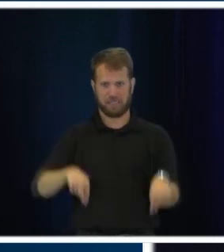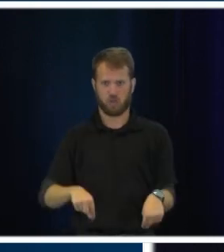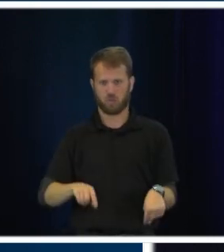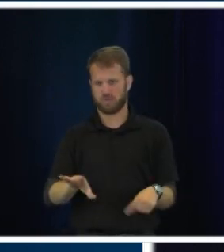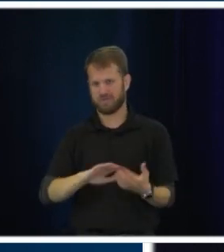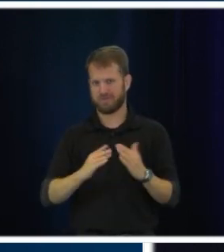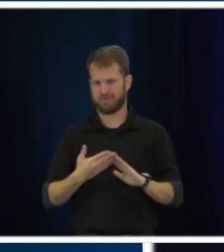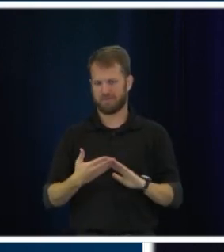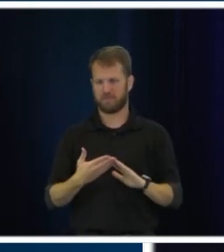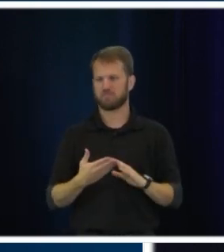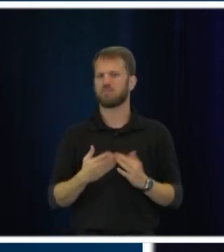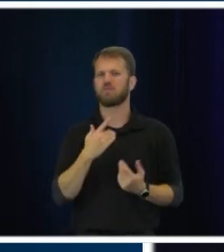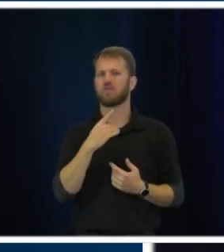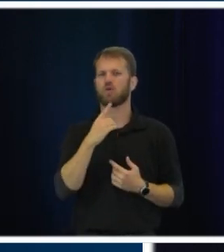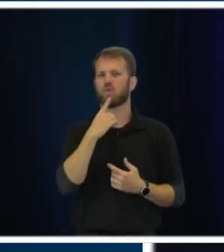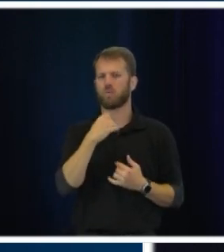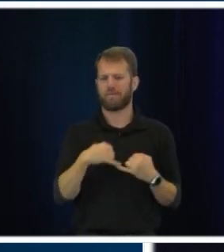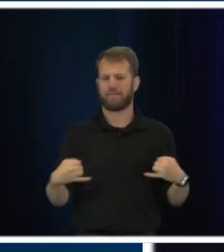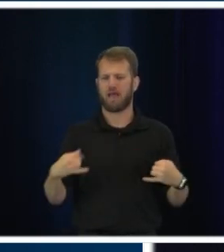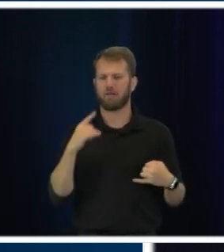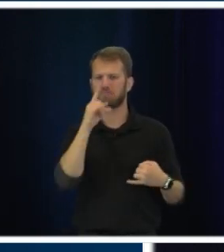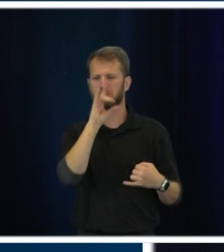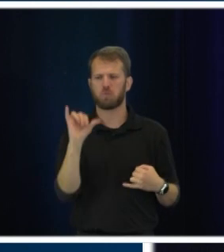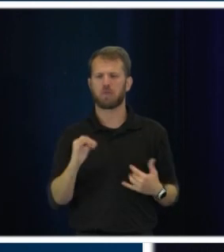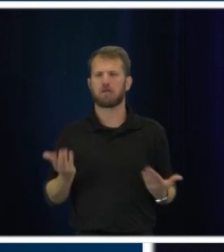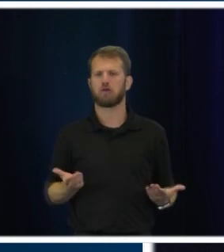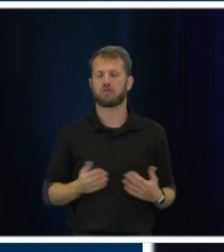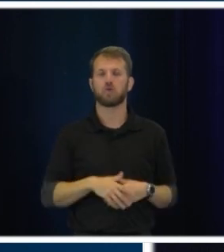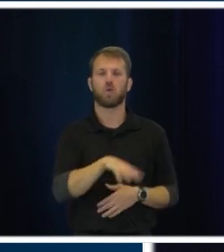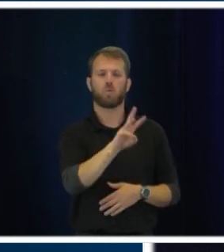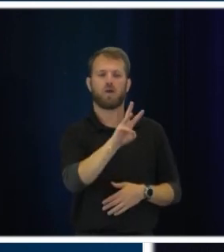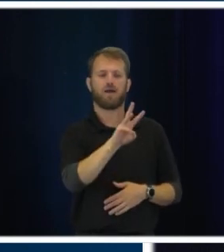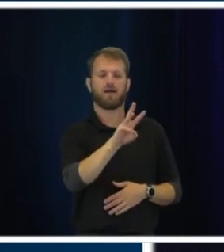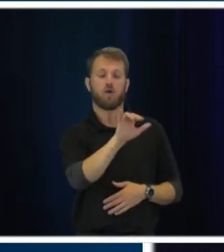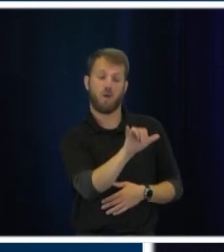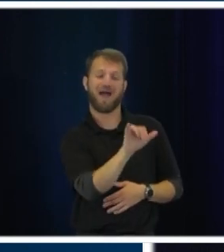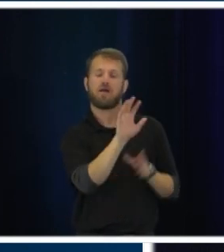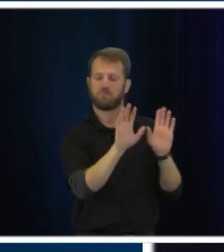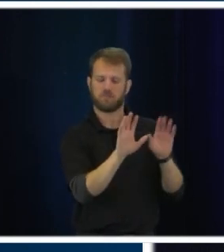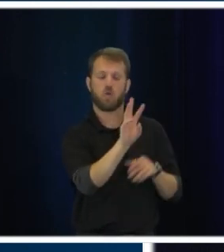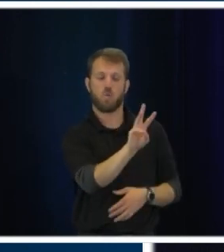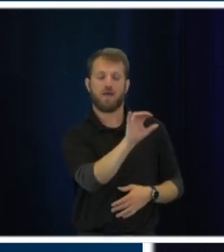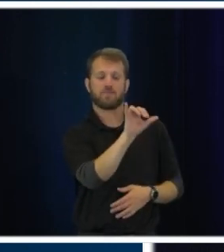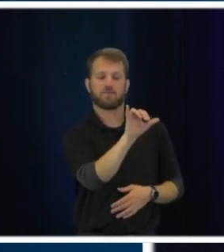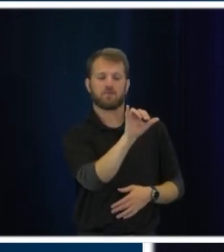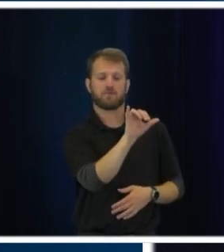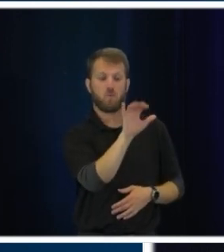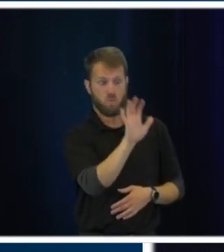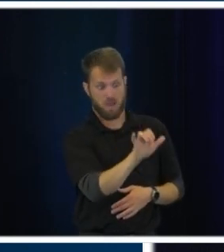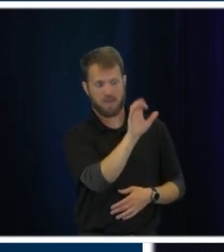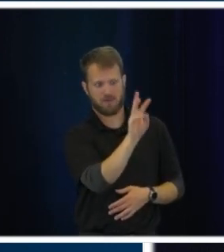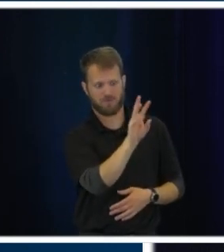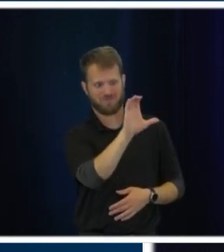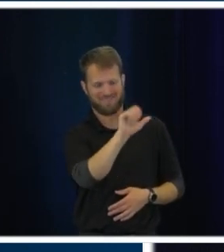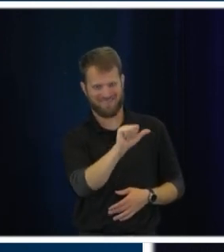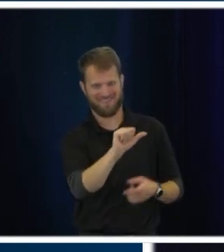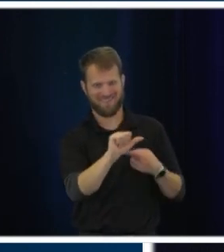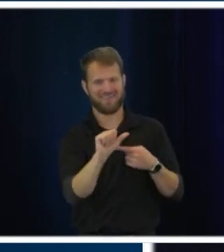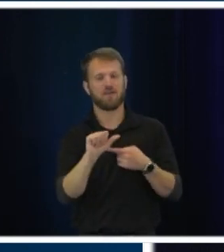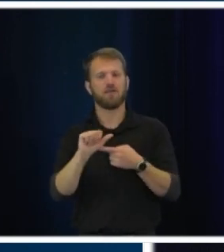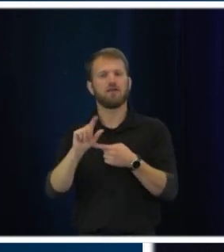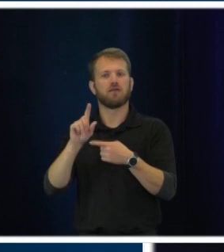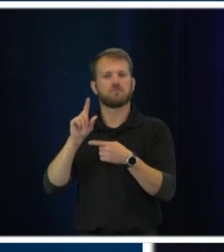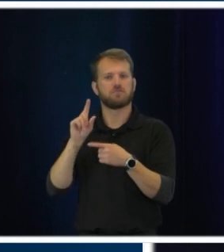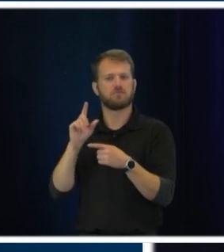city. So this was a joint effort between the YWCA and I think the City Department of Development brought this exhibit